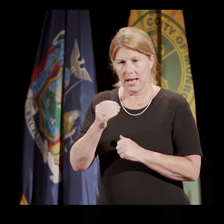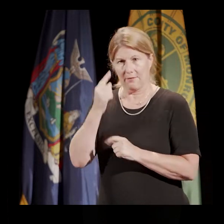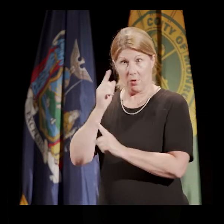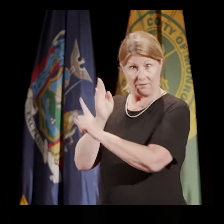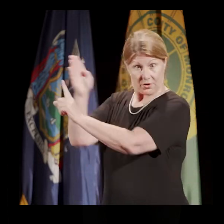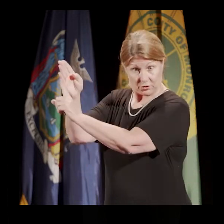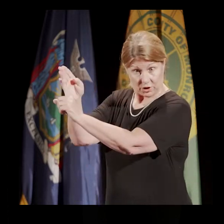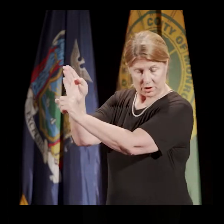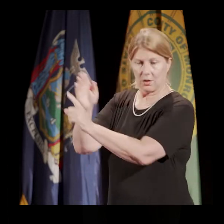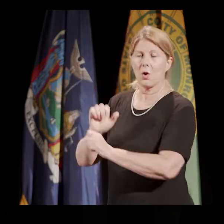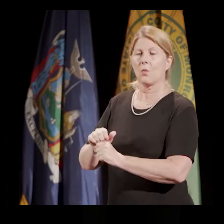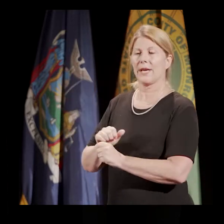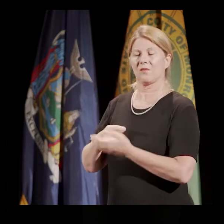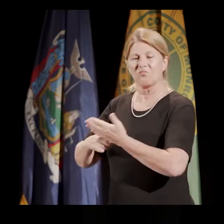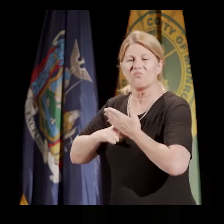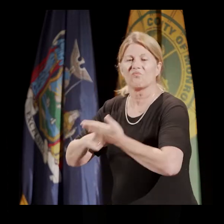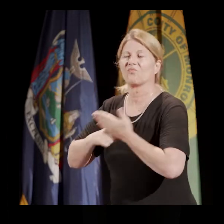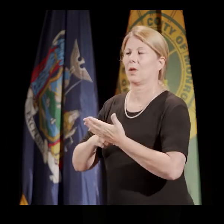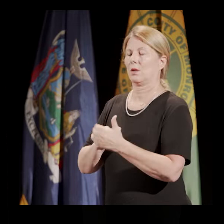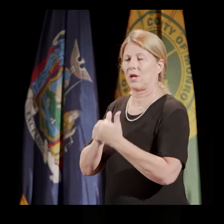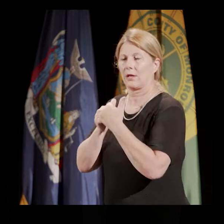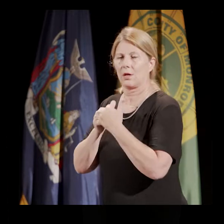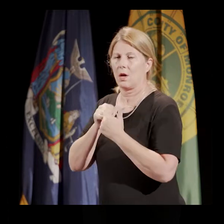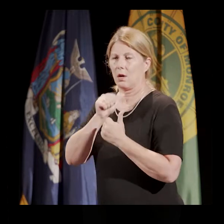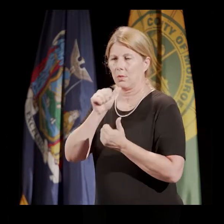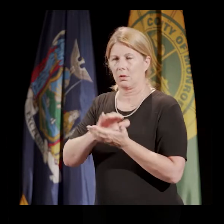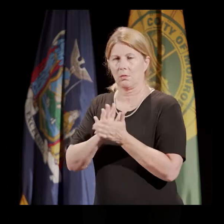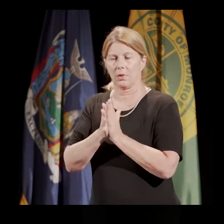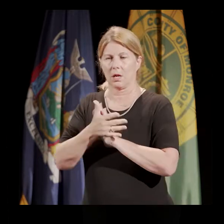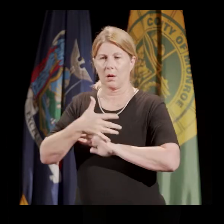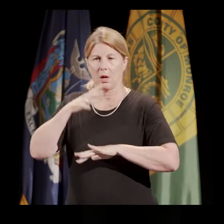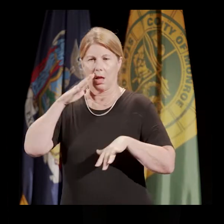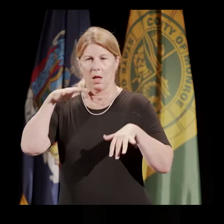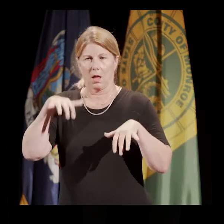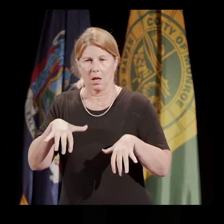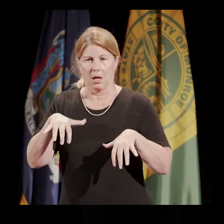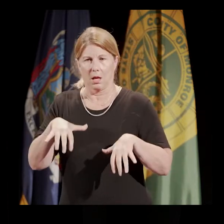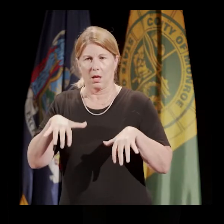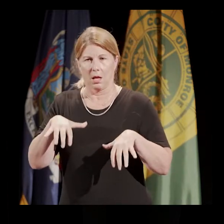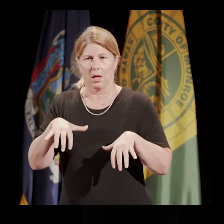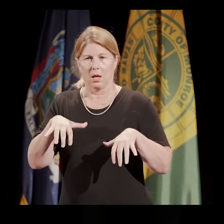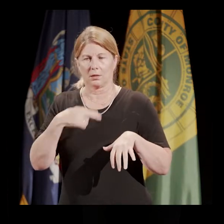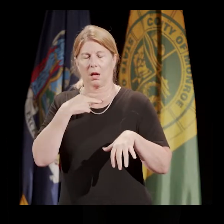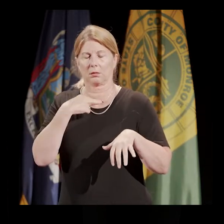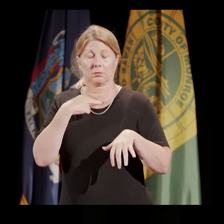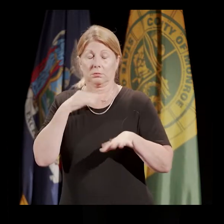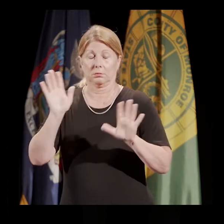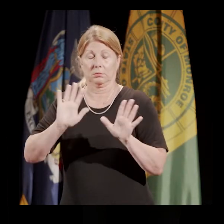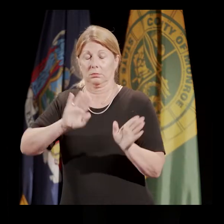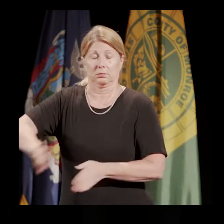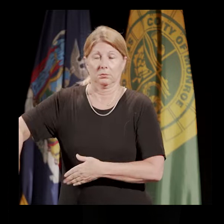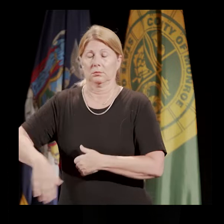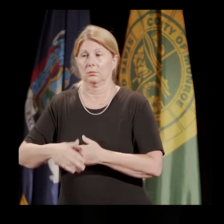We won't be paralyzed by hopelessness. We don't give into the bankruptcy of despair. And the people I